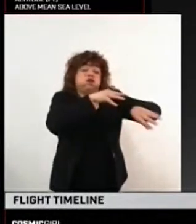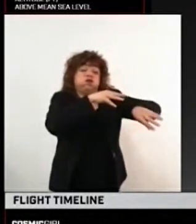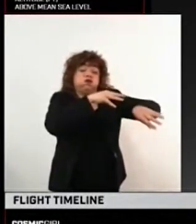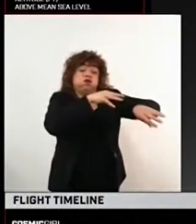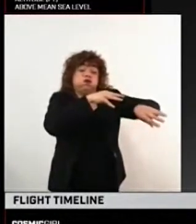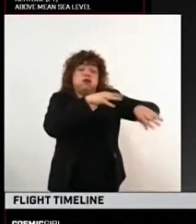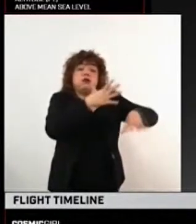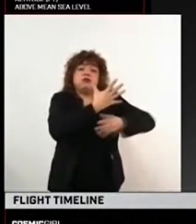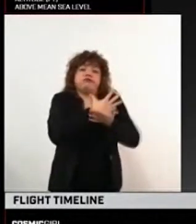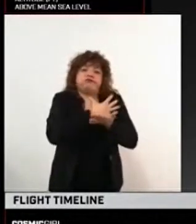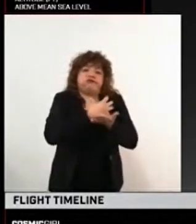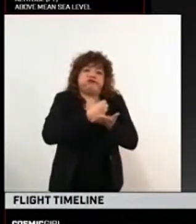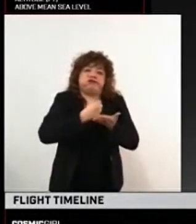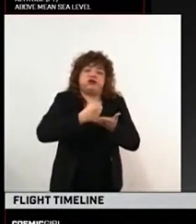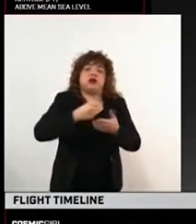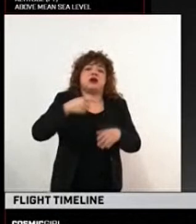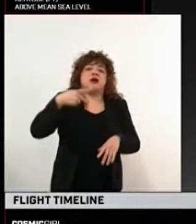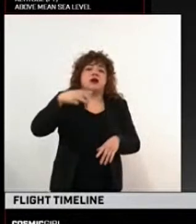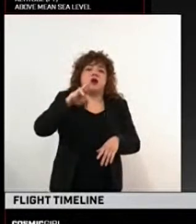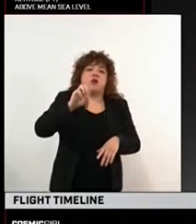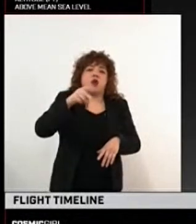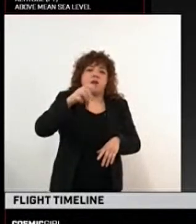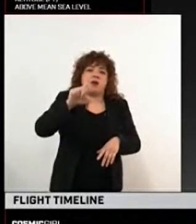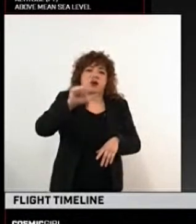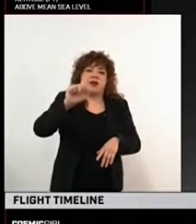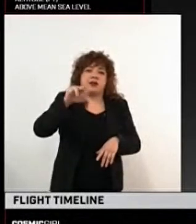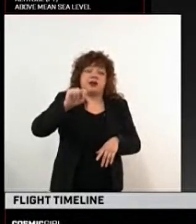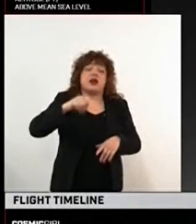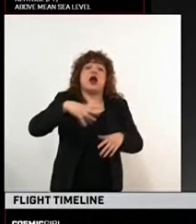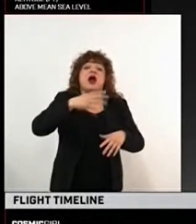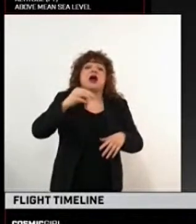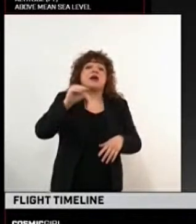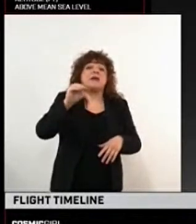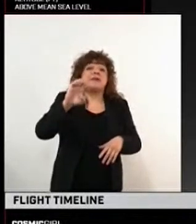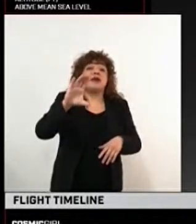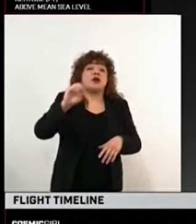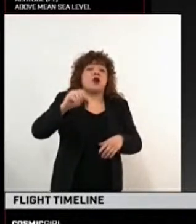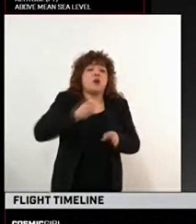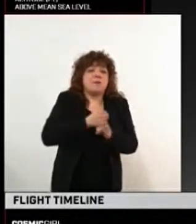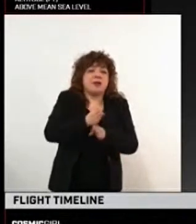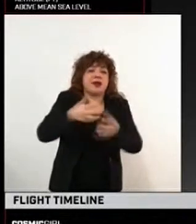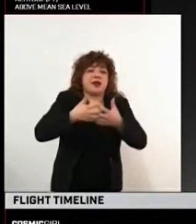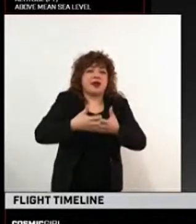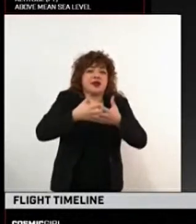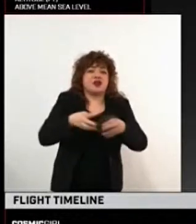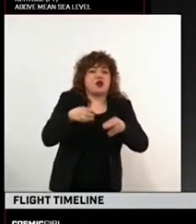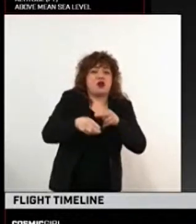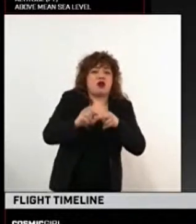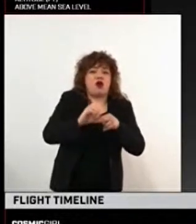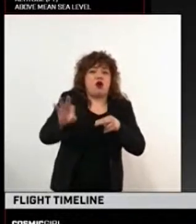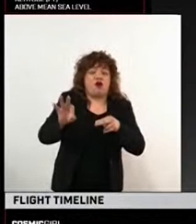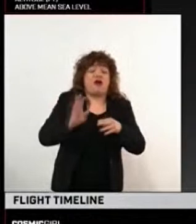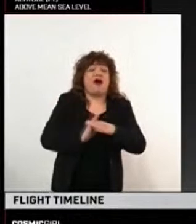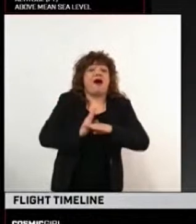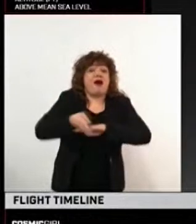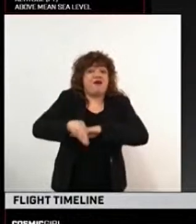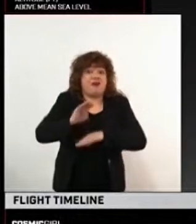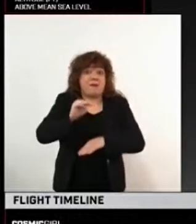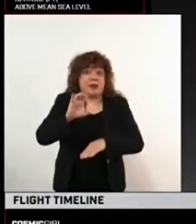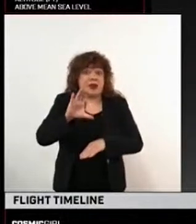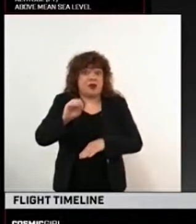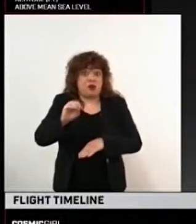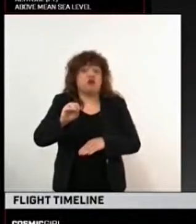been expended, and we will transition to main engine cutoff, or MECO. Post-MECO, we'll go into a short coast until it is